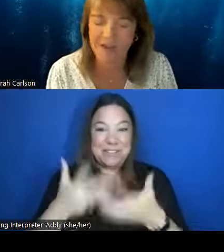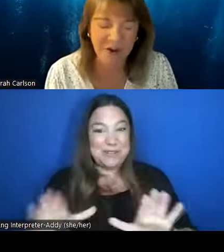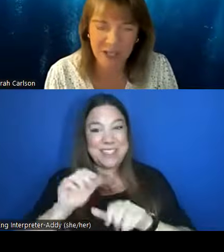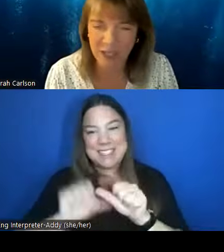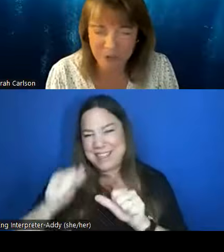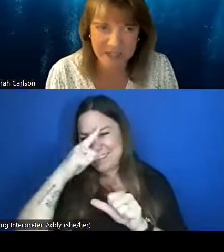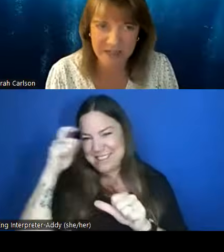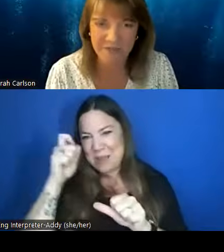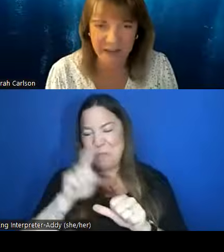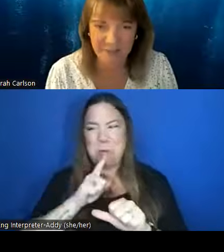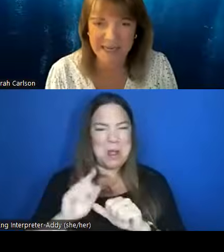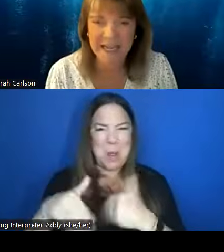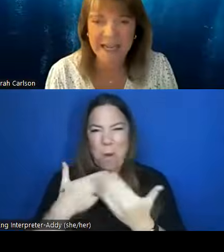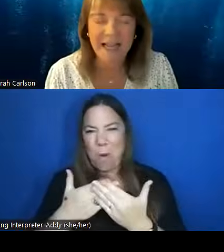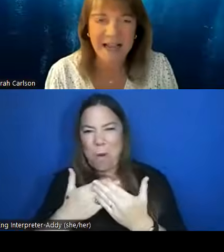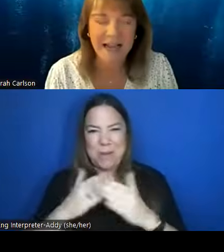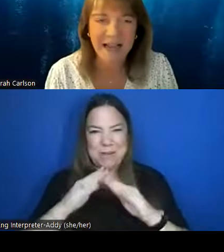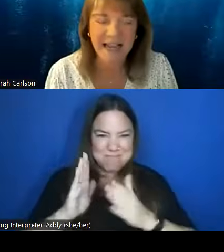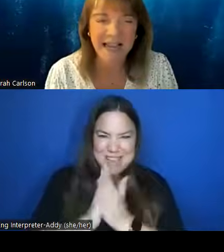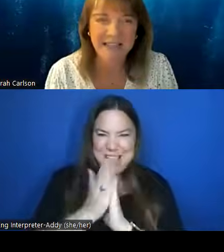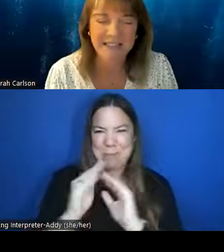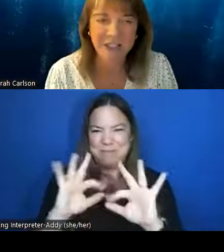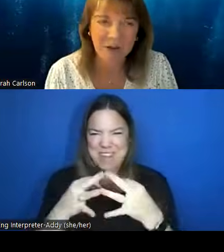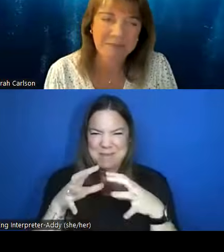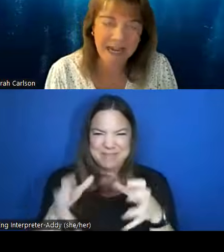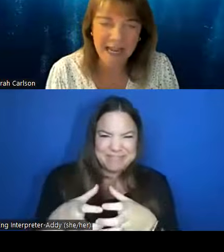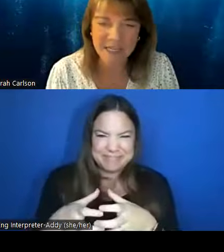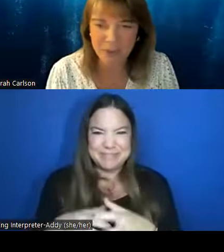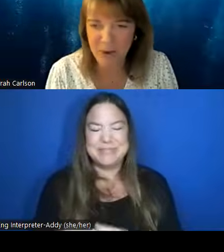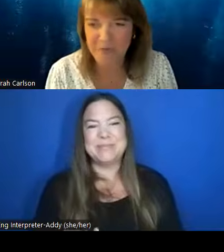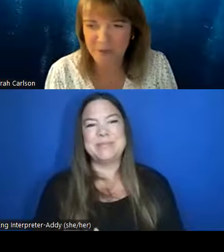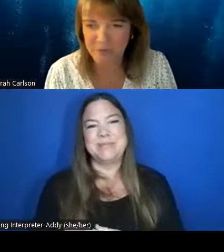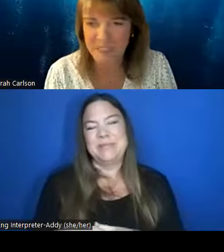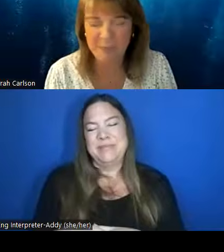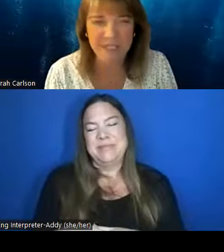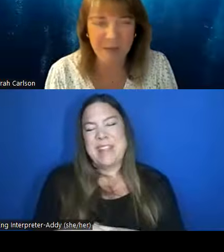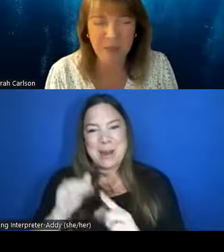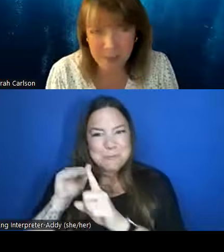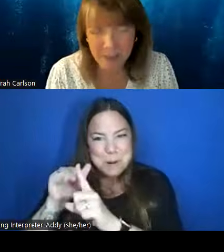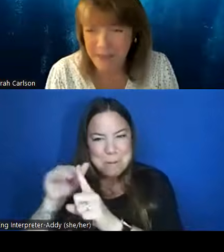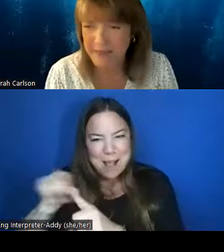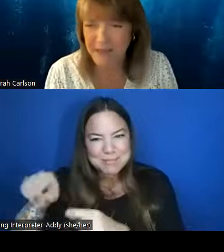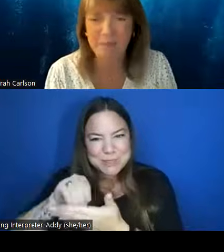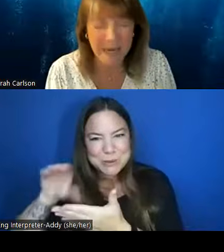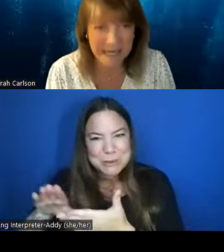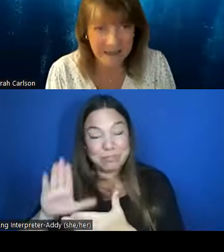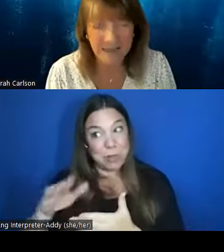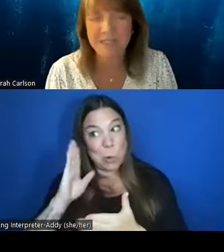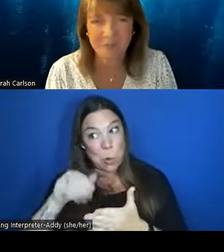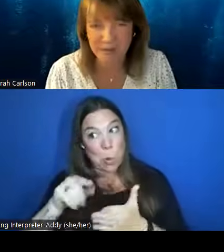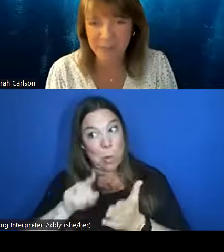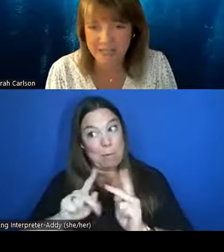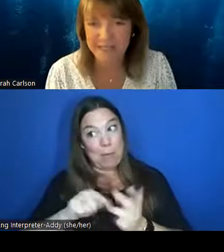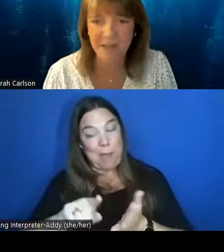were a very close-knit family. And, you know, I had to remind them from time to time that people pay a lot of money